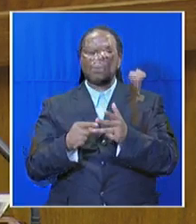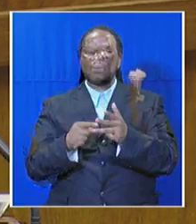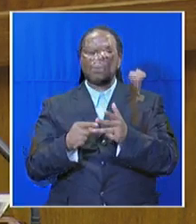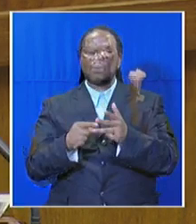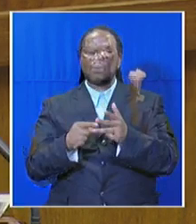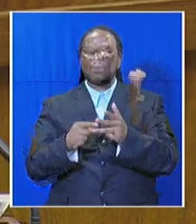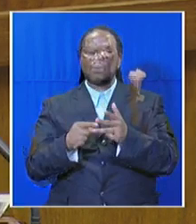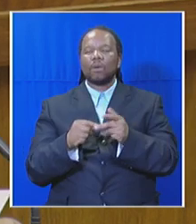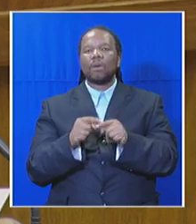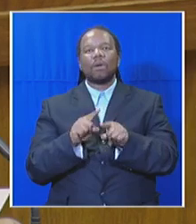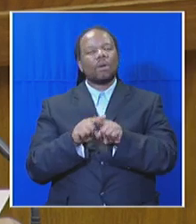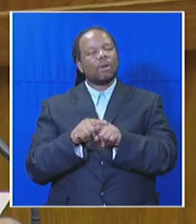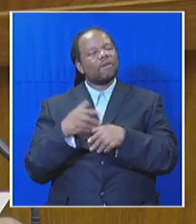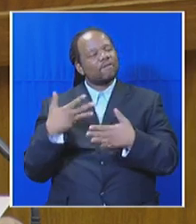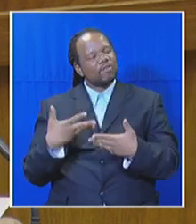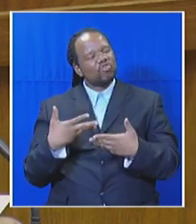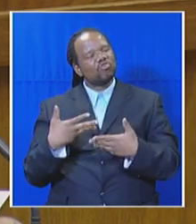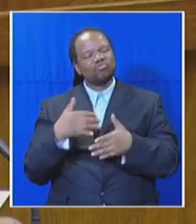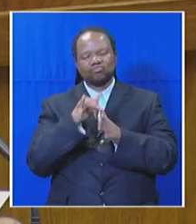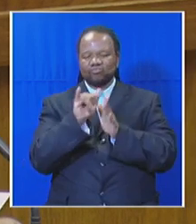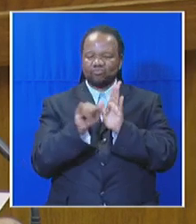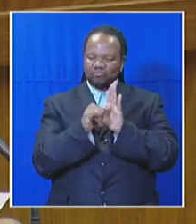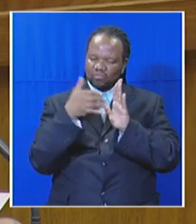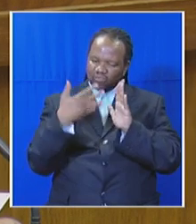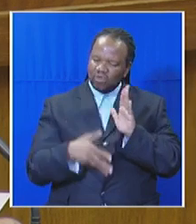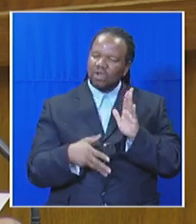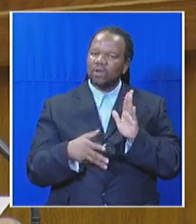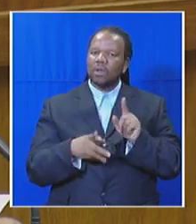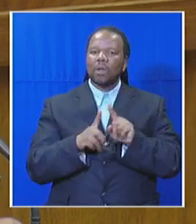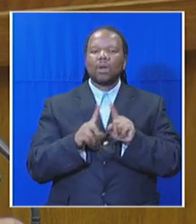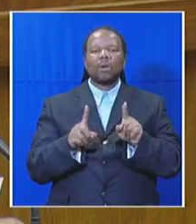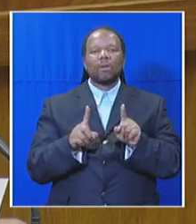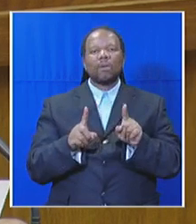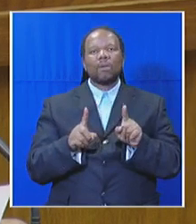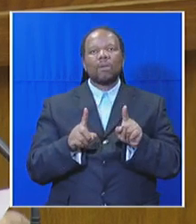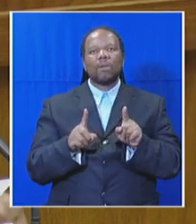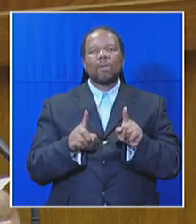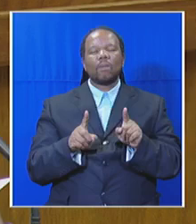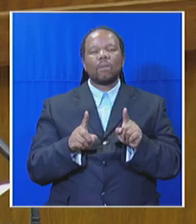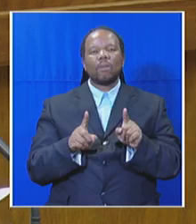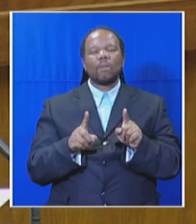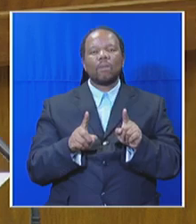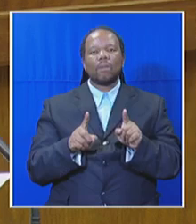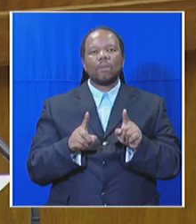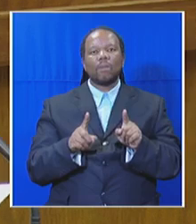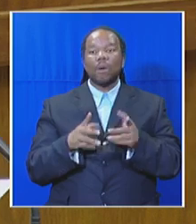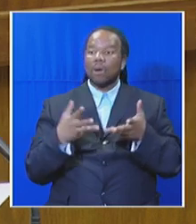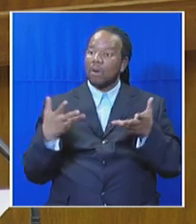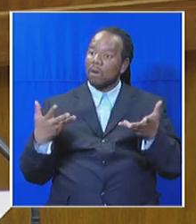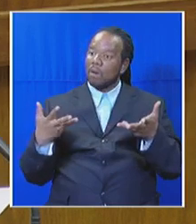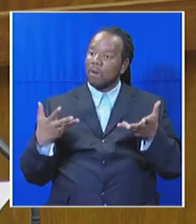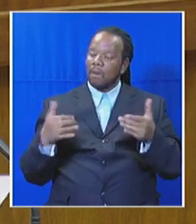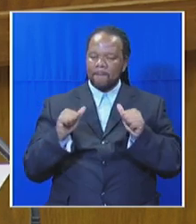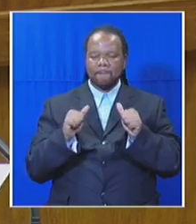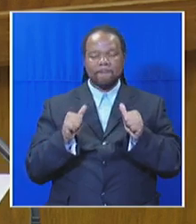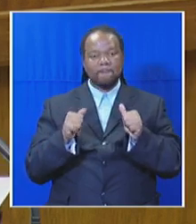have also identified the urgent need to address the lack of manufacturing